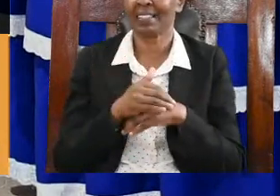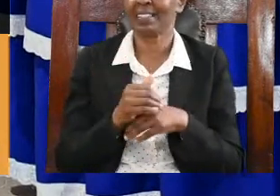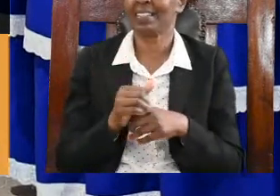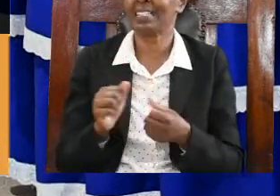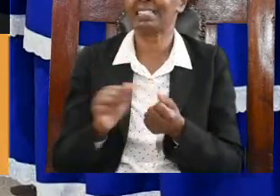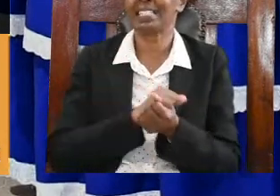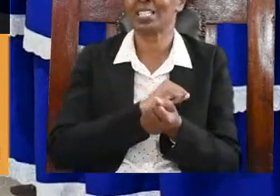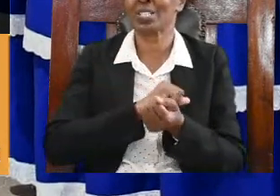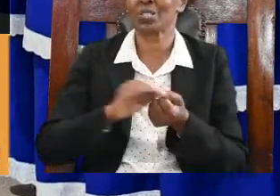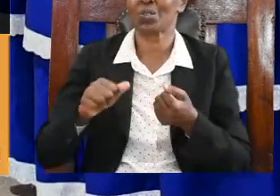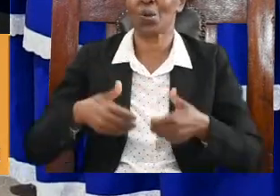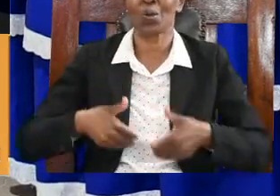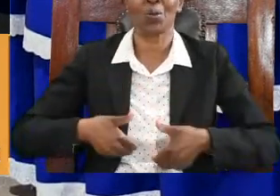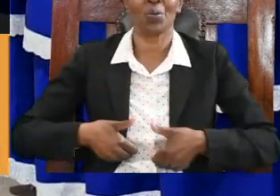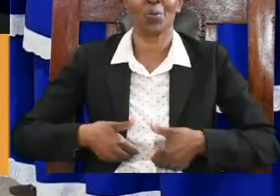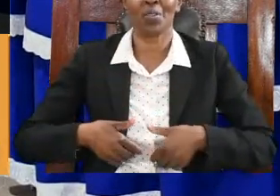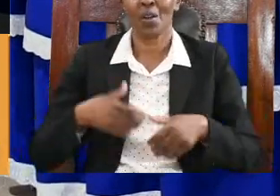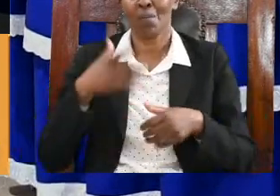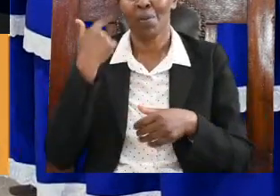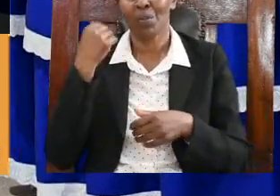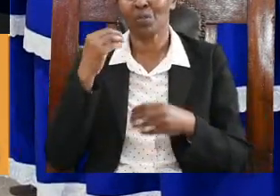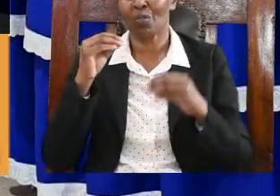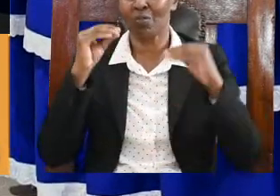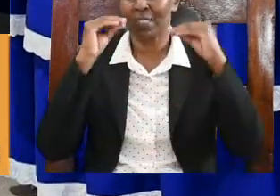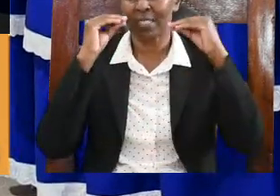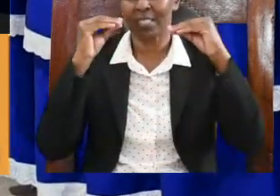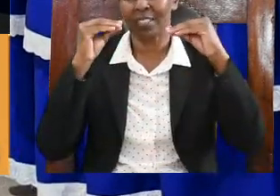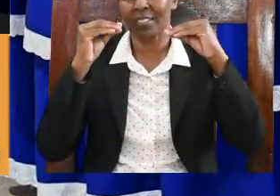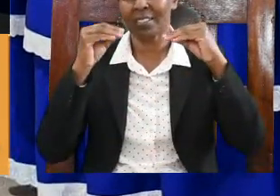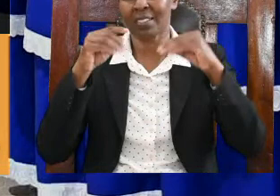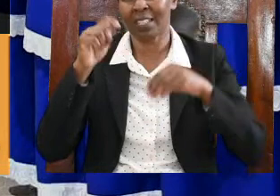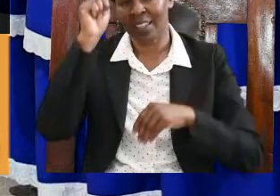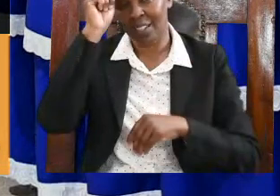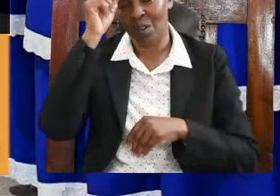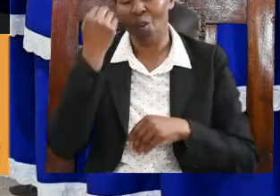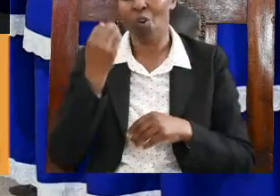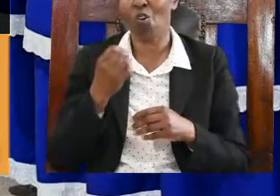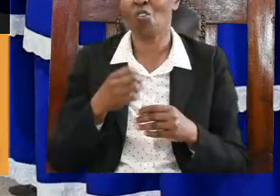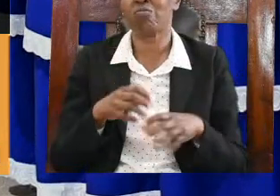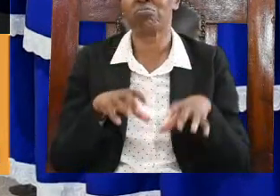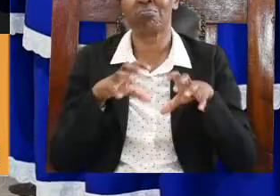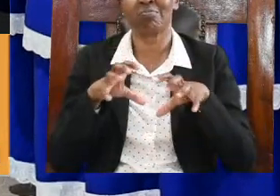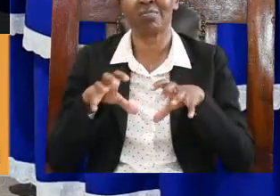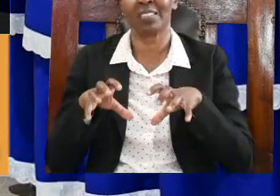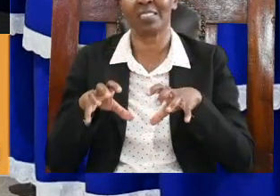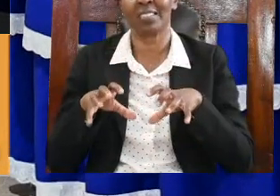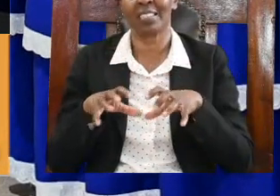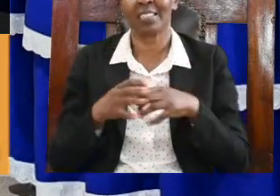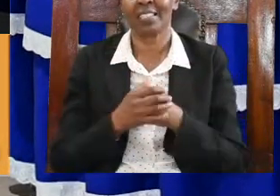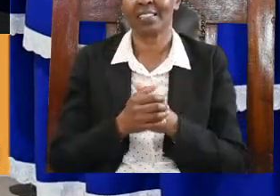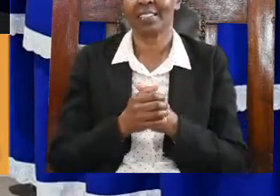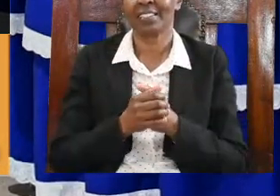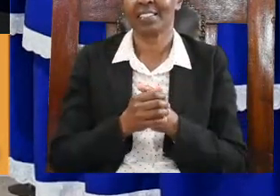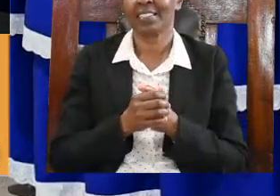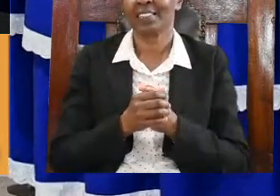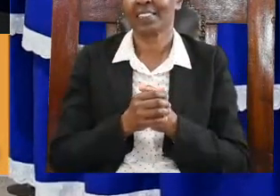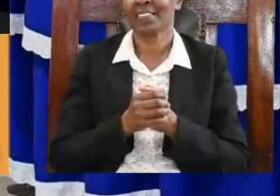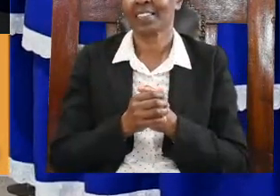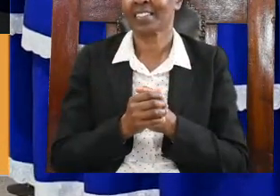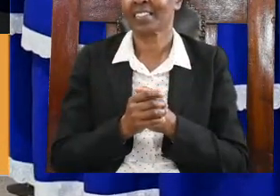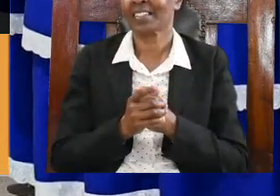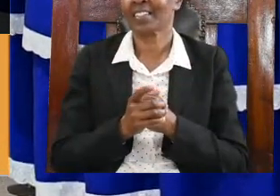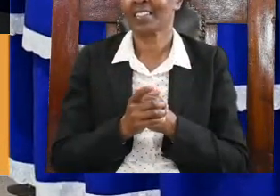kids, the youth, kwa sababu ya teaching them the theology of suffering and accepting things as they are. And I'm